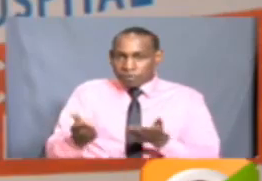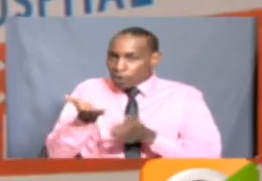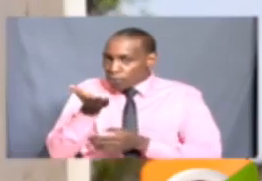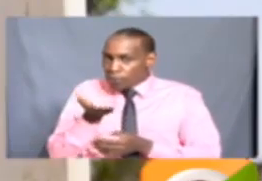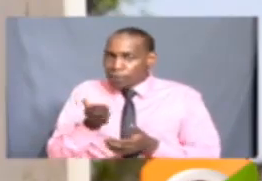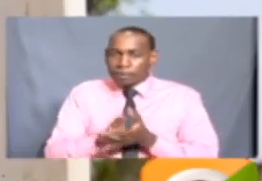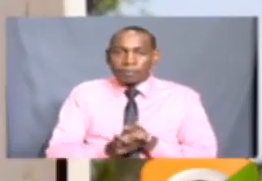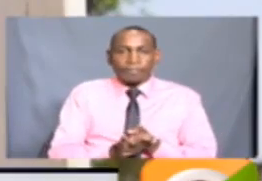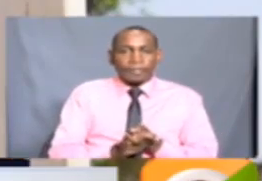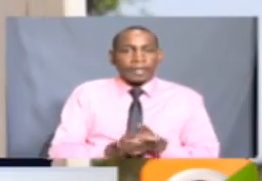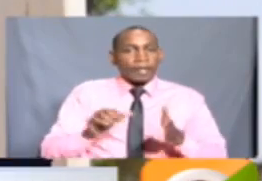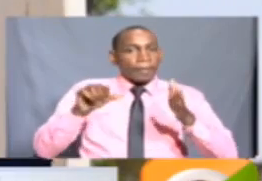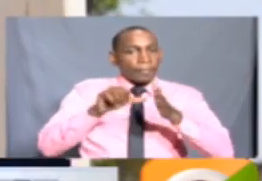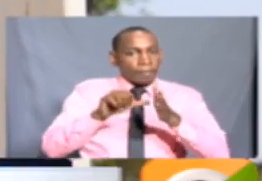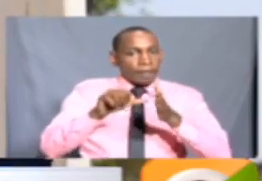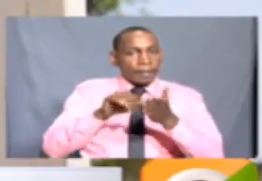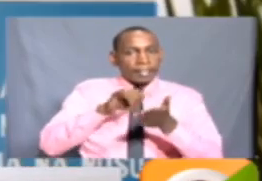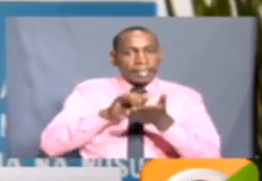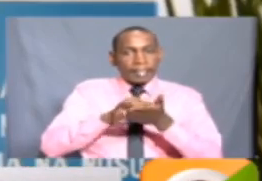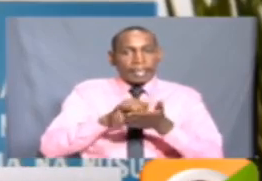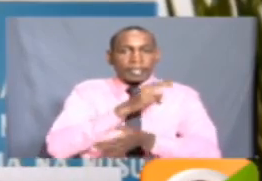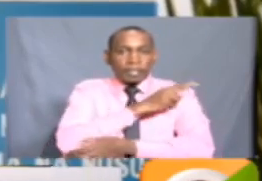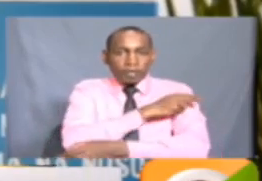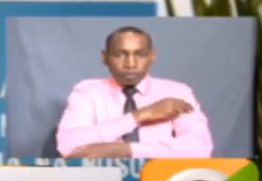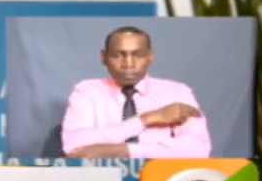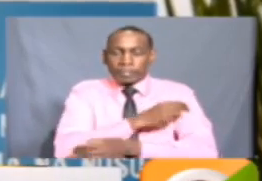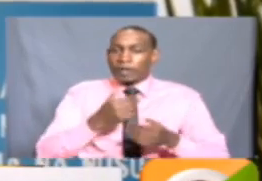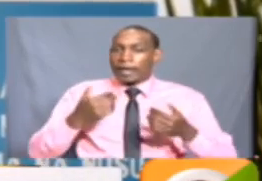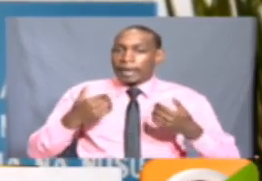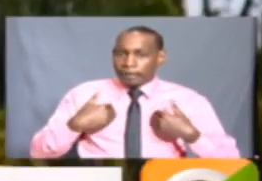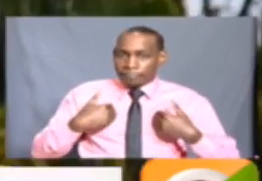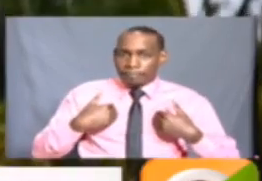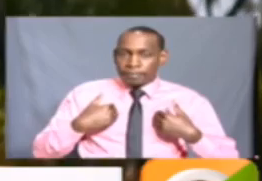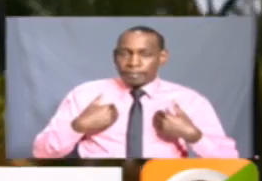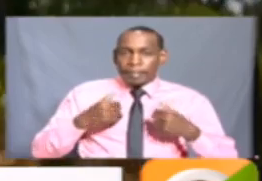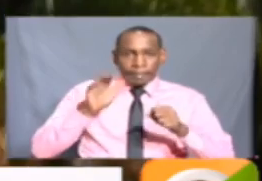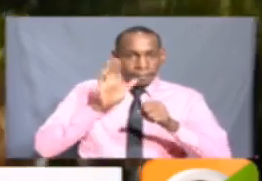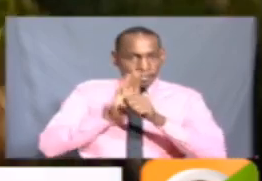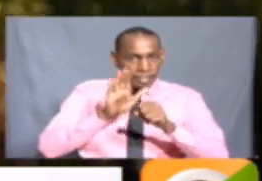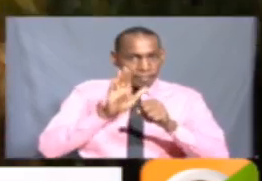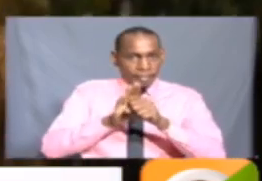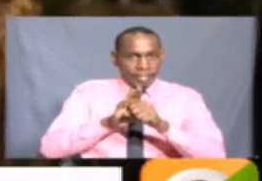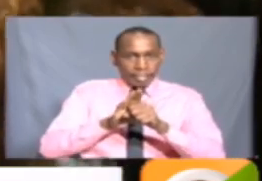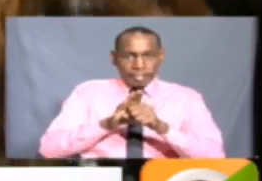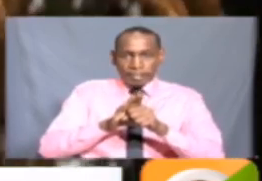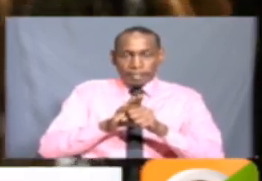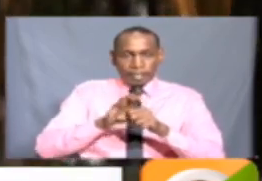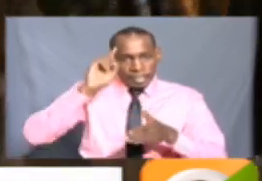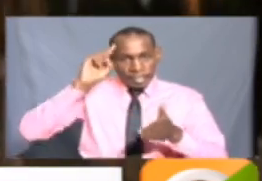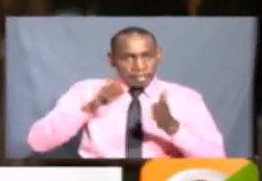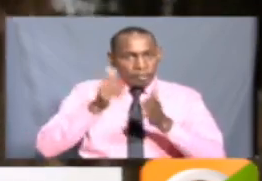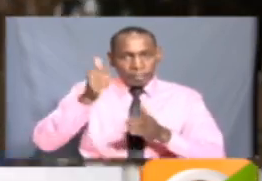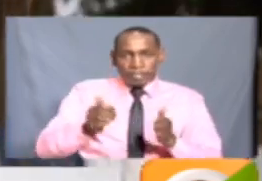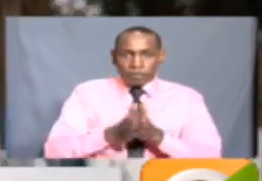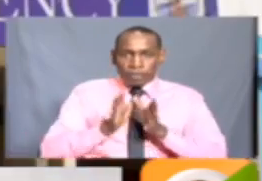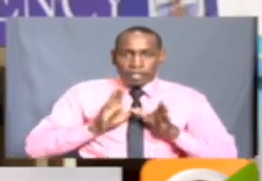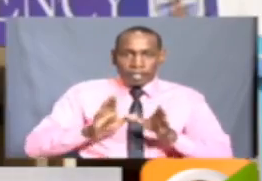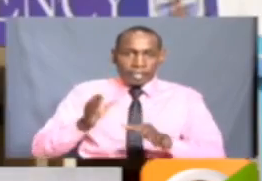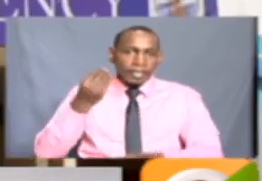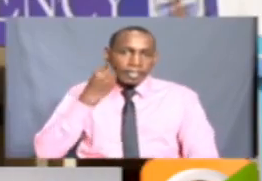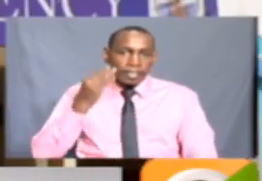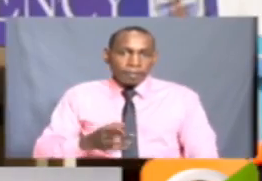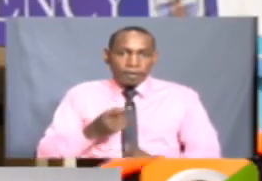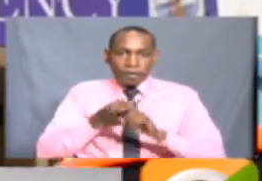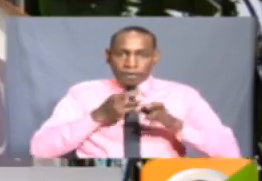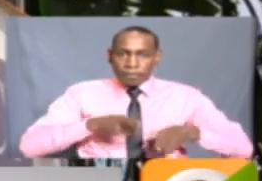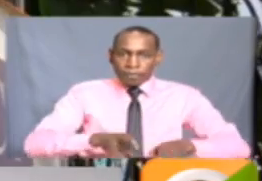just one of the problems the facility is grappling with. Quite a number of unidentified and abandoned patients, from